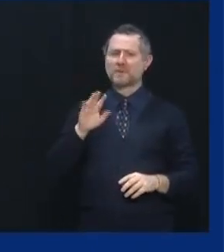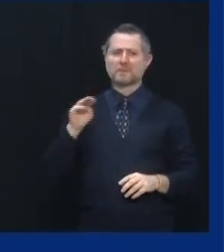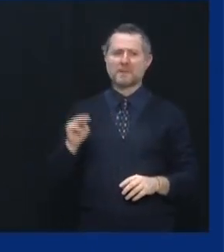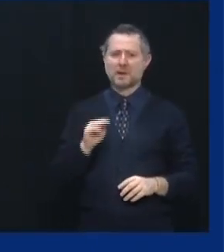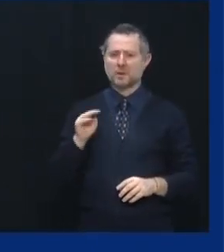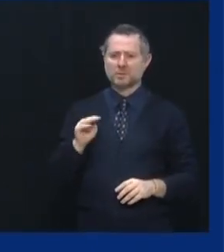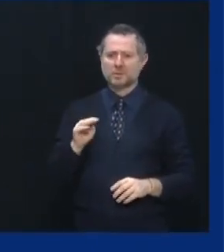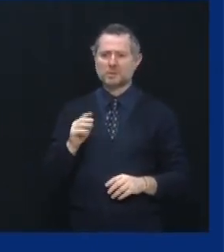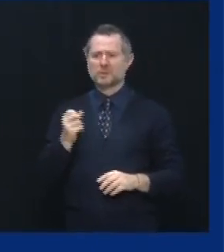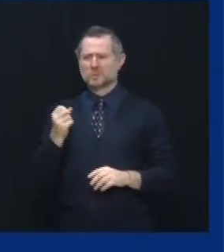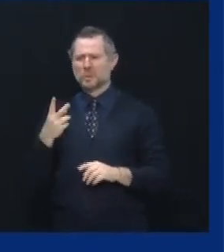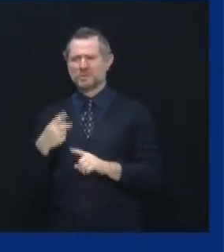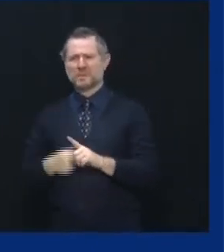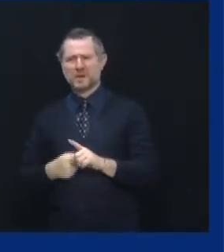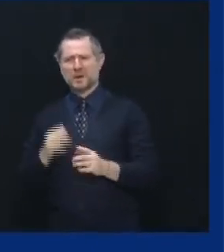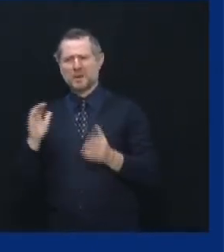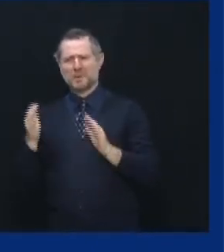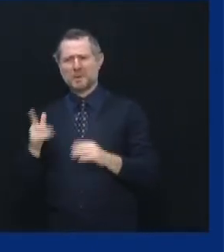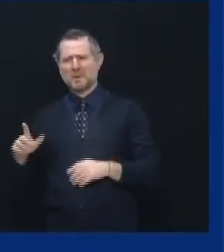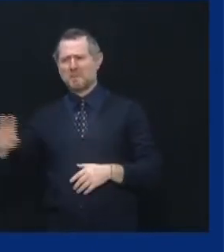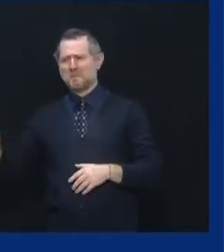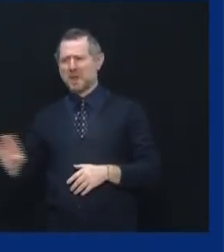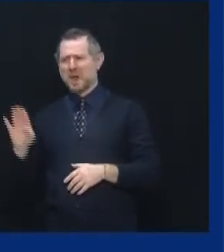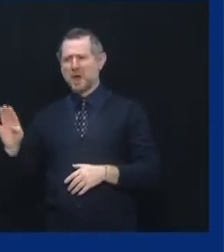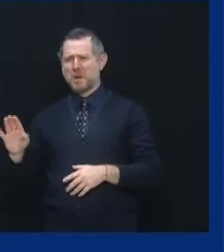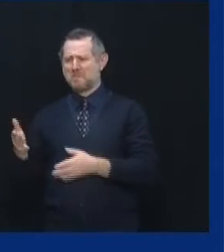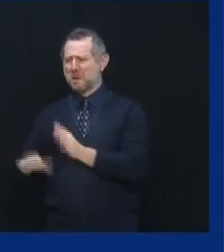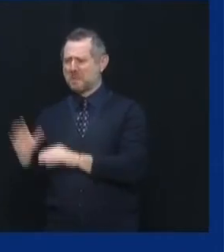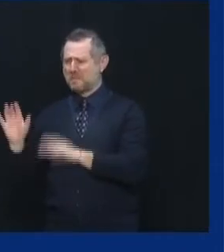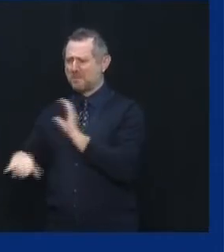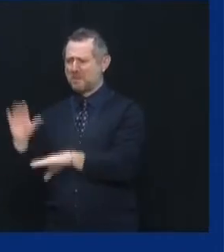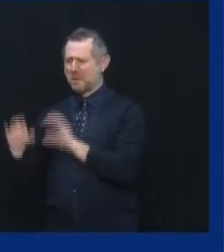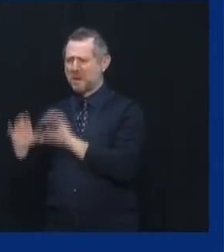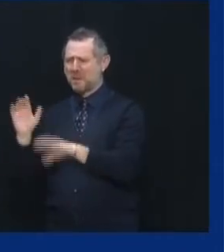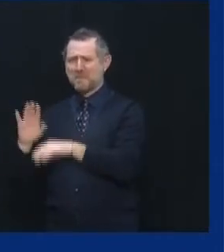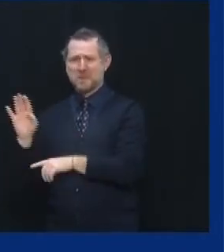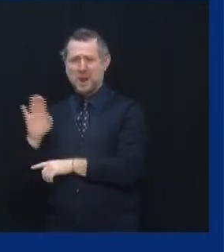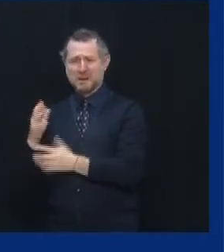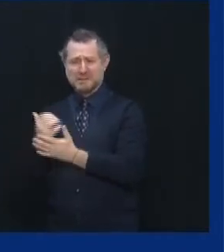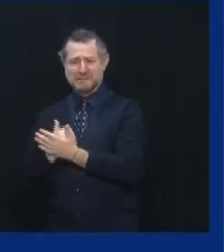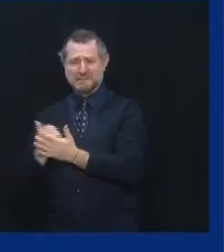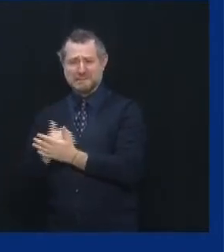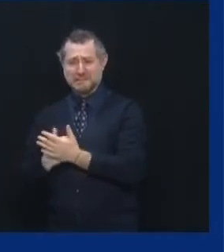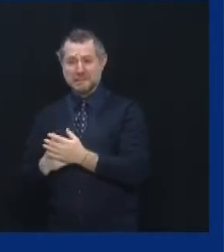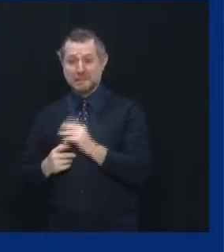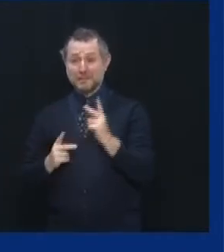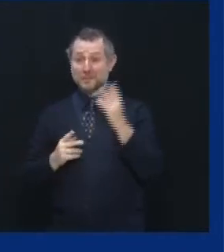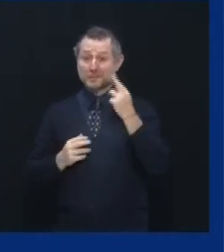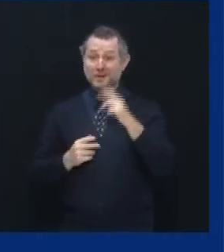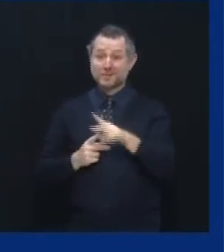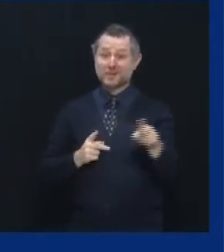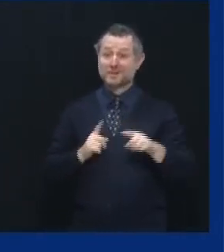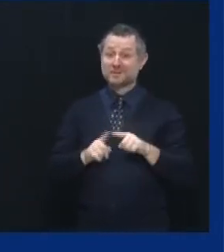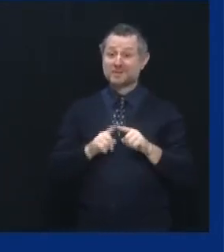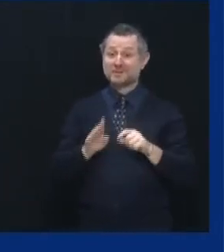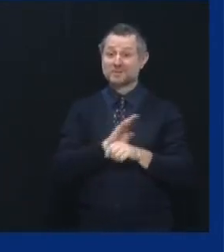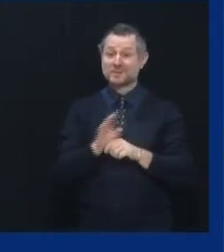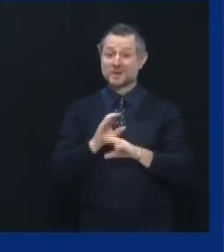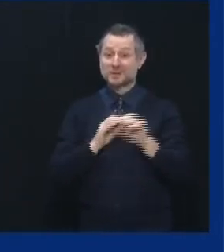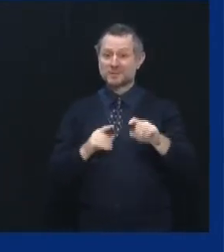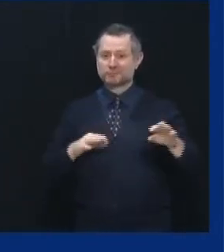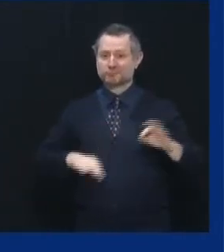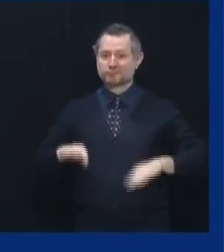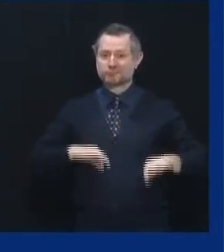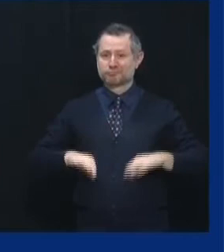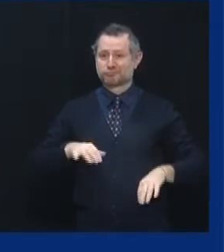know, the billions that are being talked about. The reason being, everyone else is making a lot of money off sports betting. The jurisdiction where